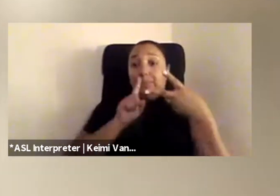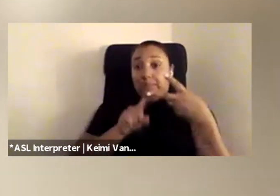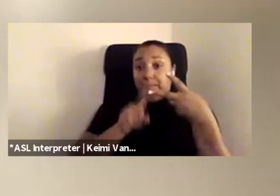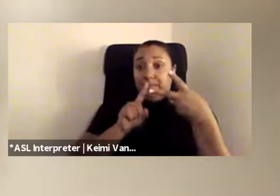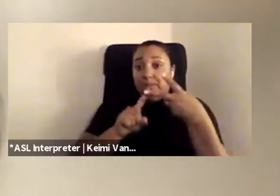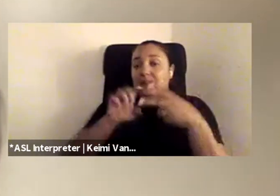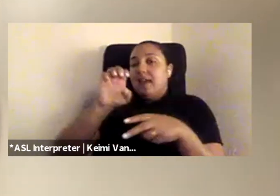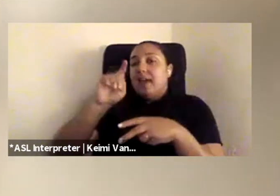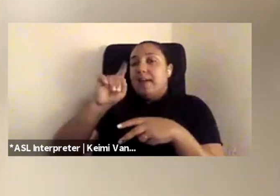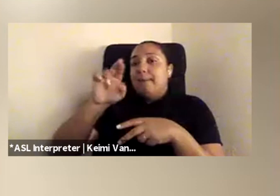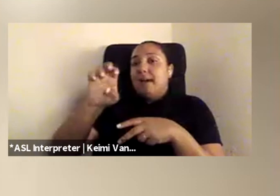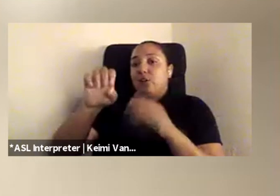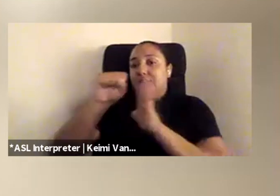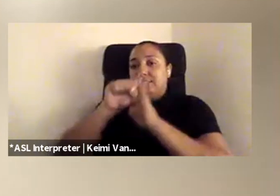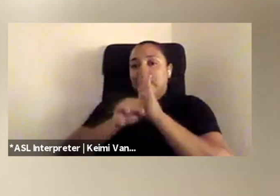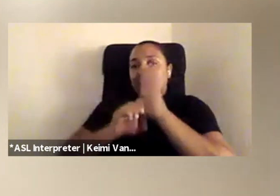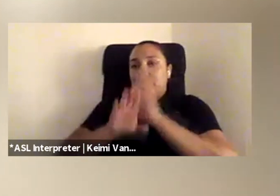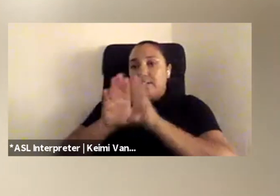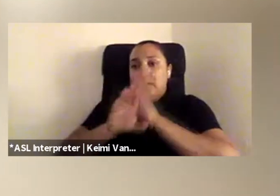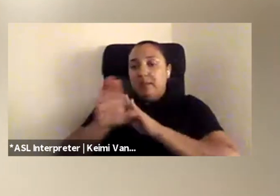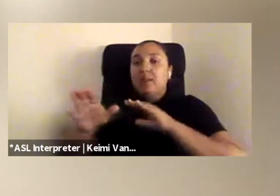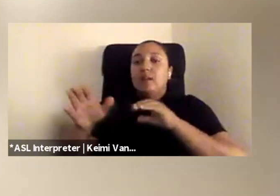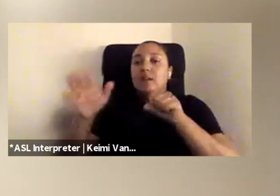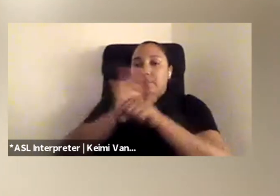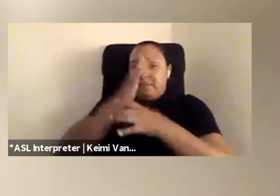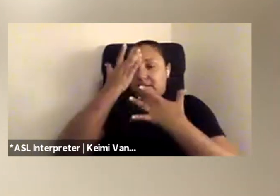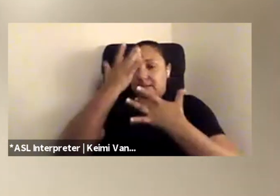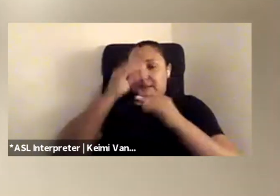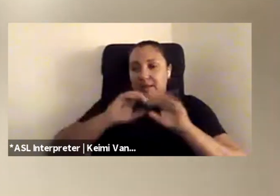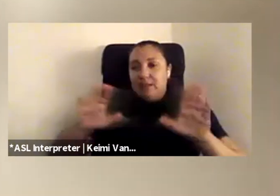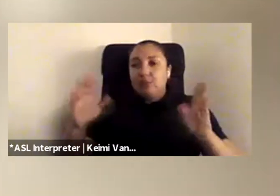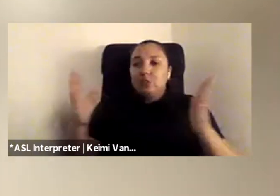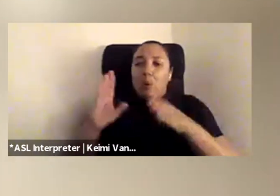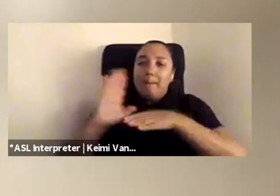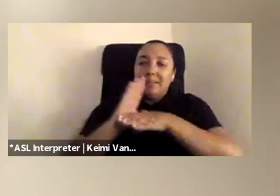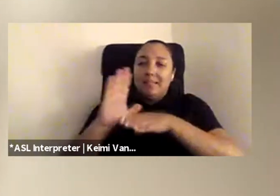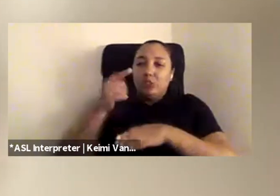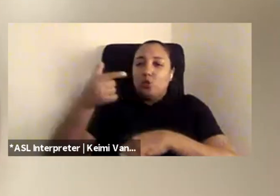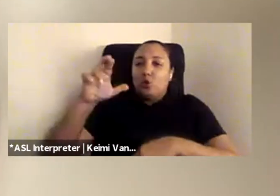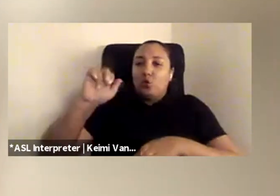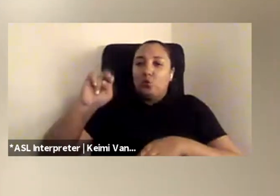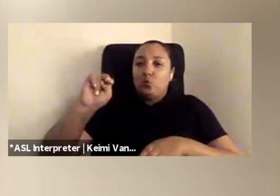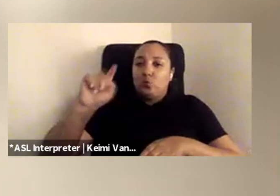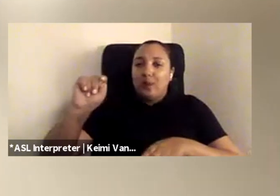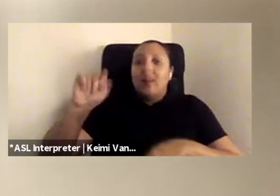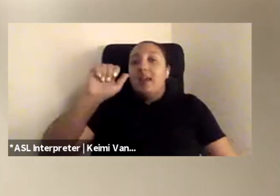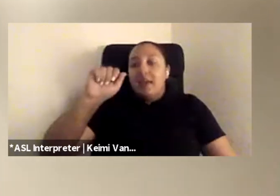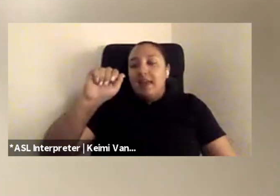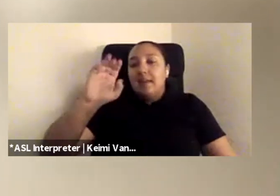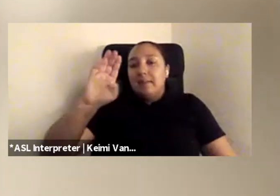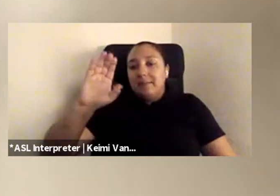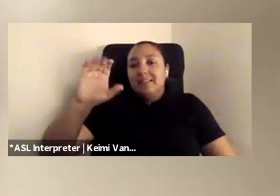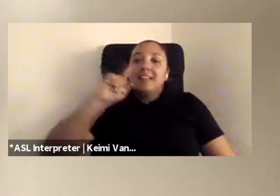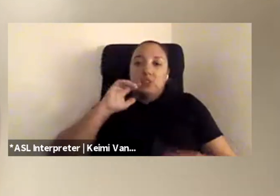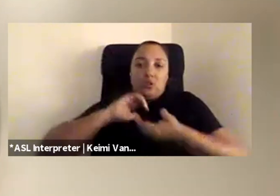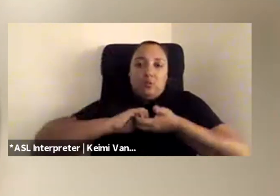State Development Pandemic Relief Small Business Grant, which ABC is a community partner for. And so we're supporting